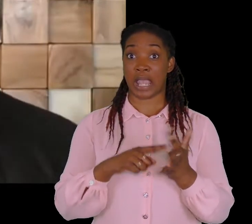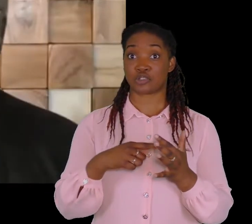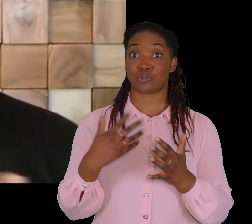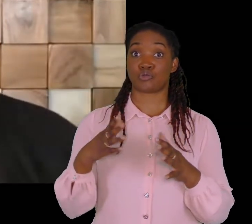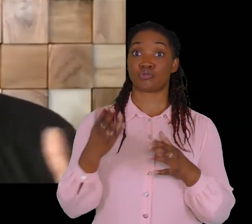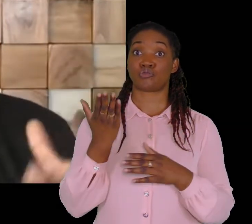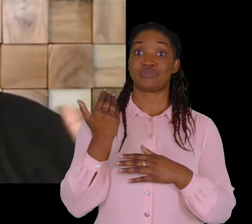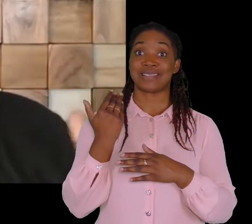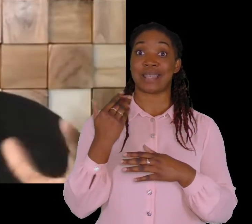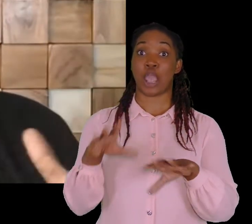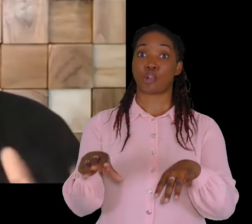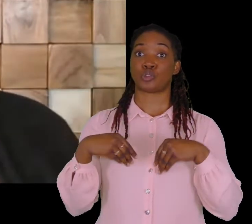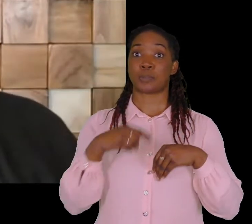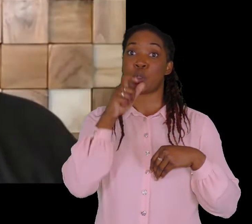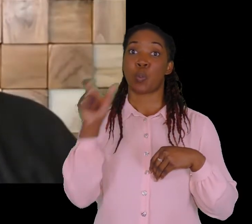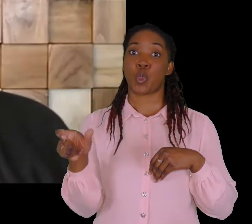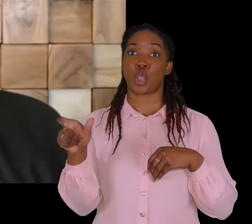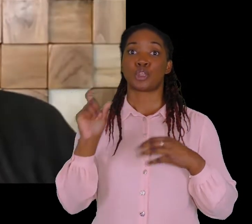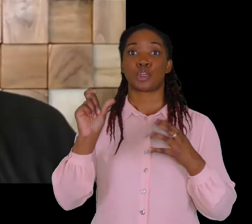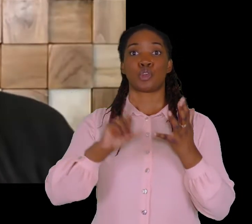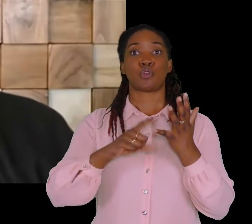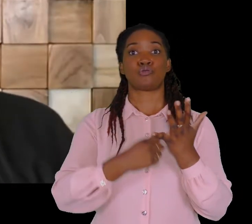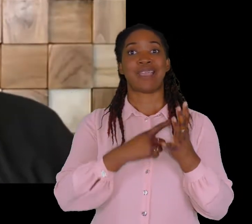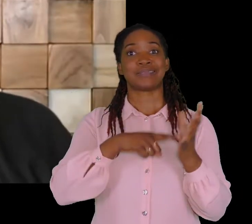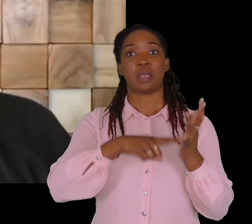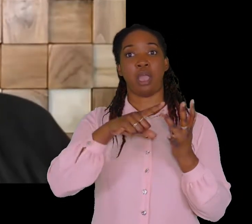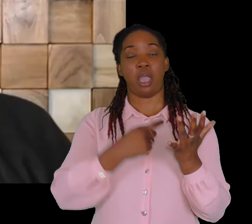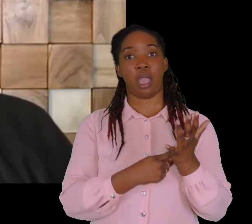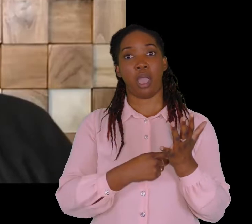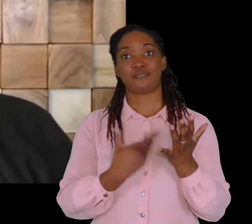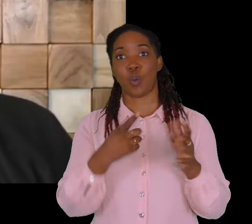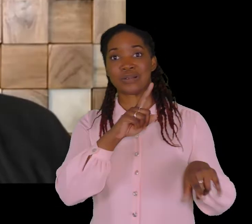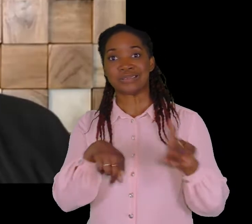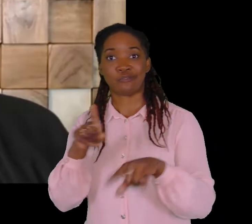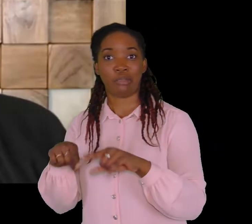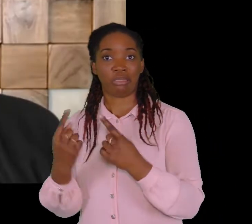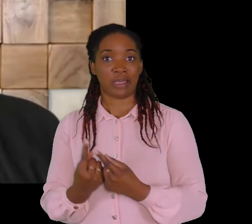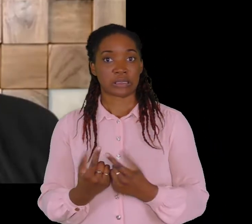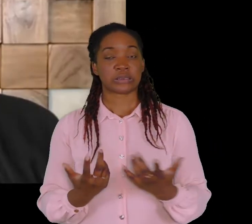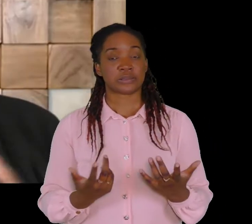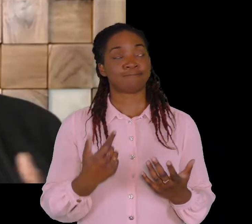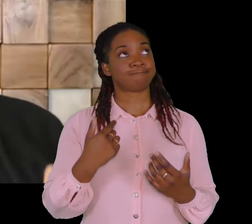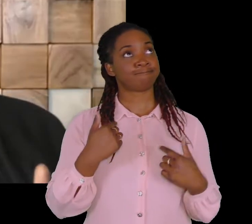for a range of practices. Now, I guess, how